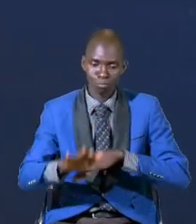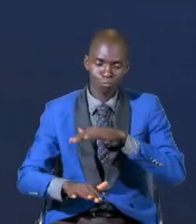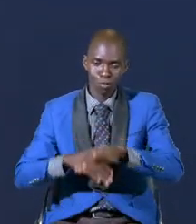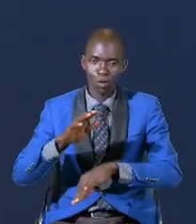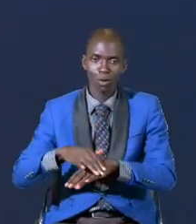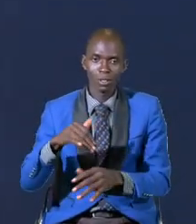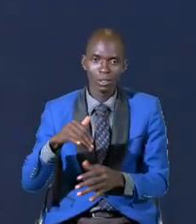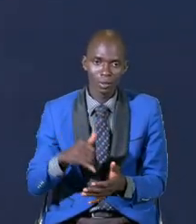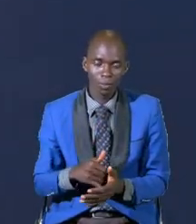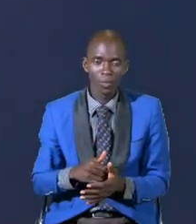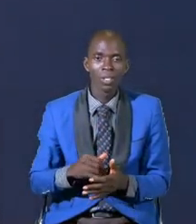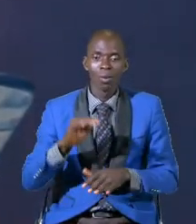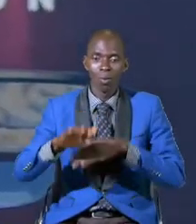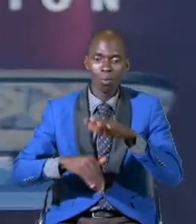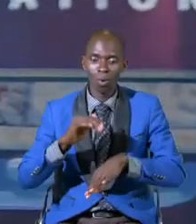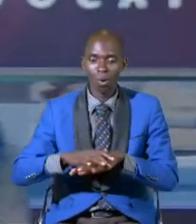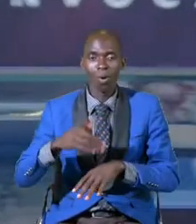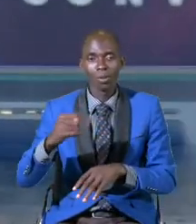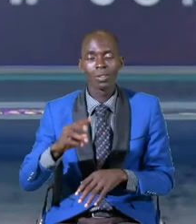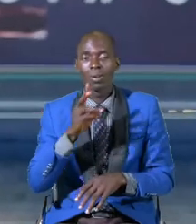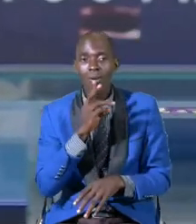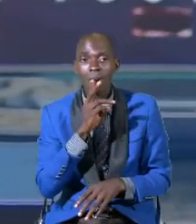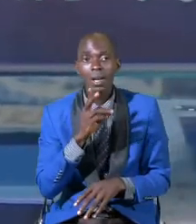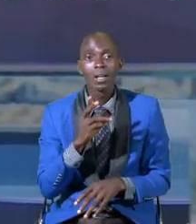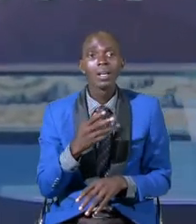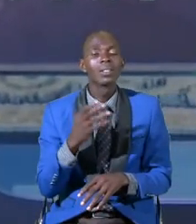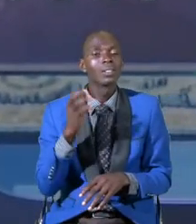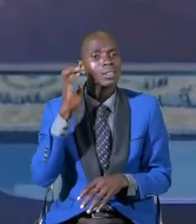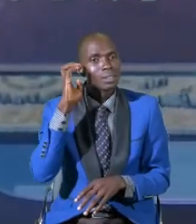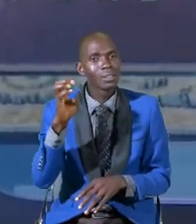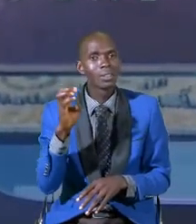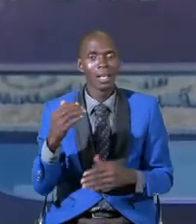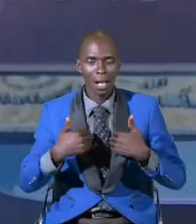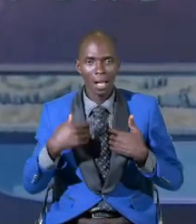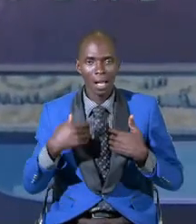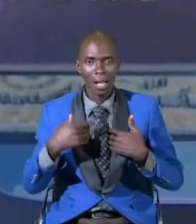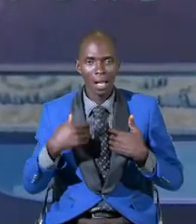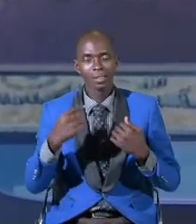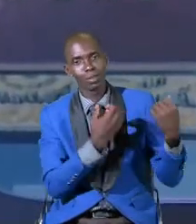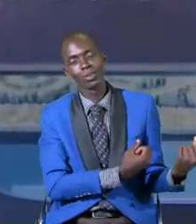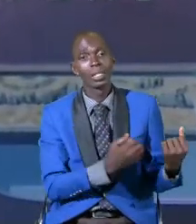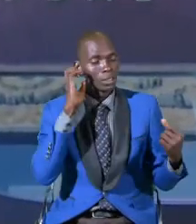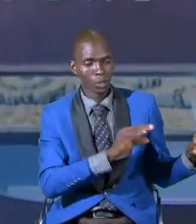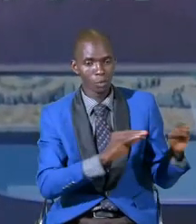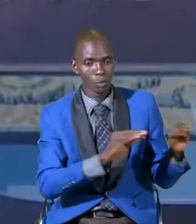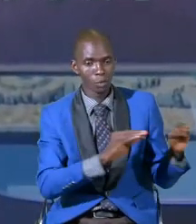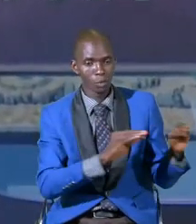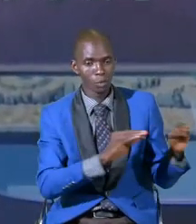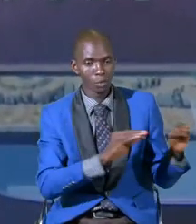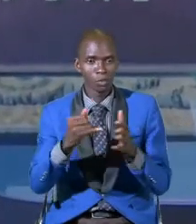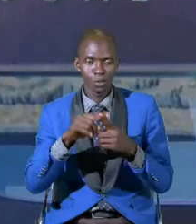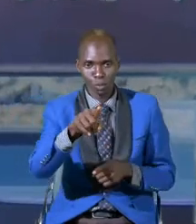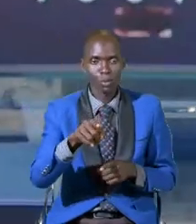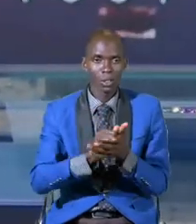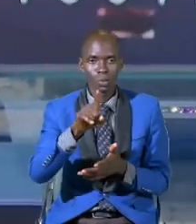He kept on walking. He kept on walking. He had the courage is passing on to us, we shall have.